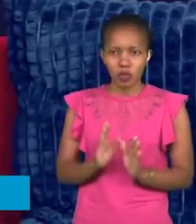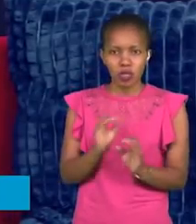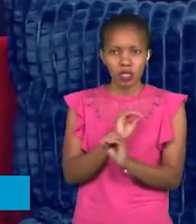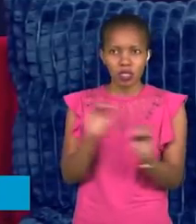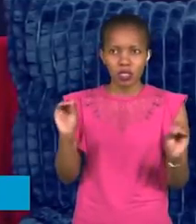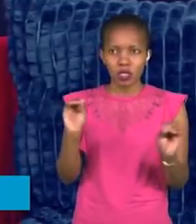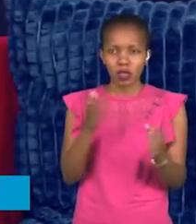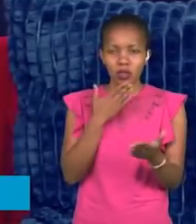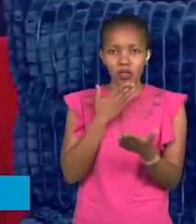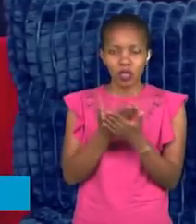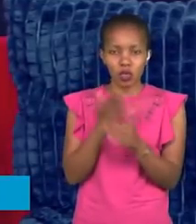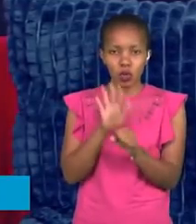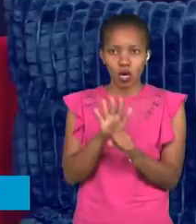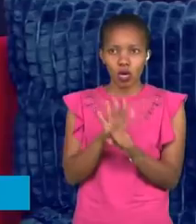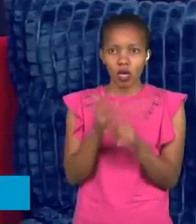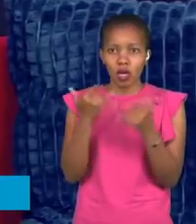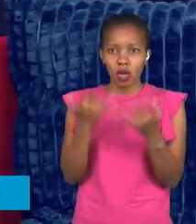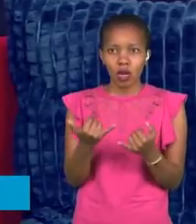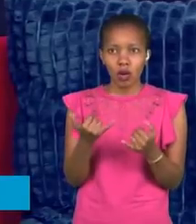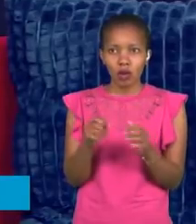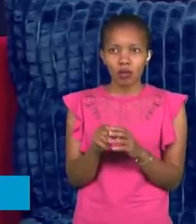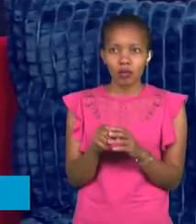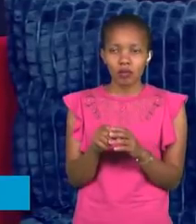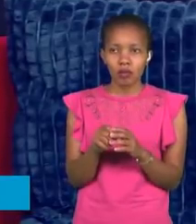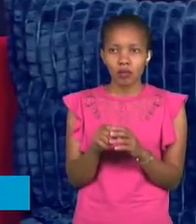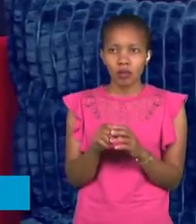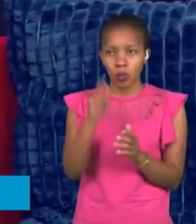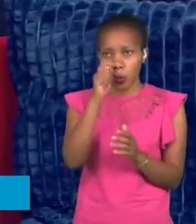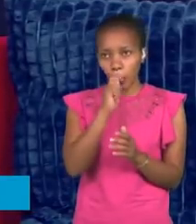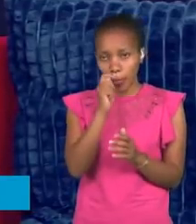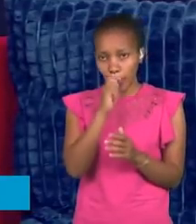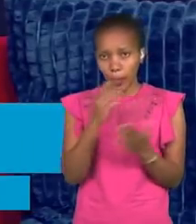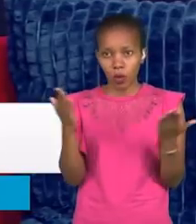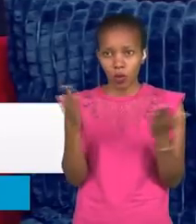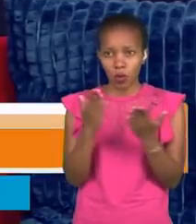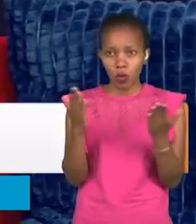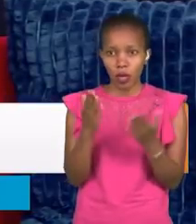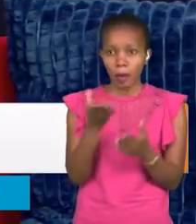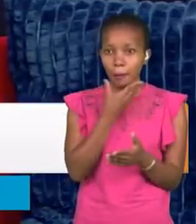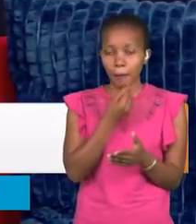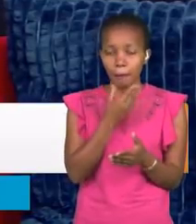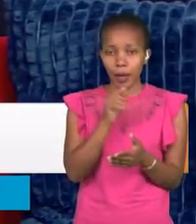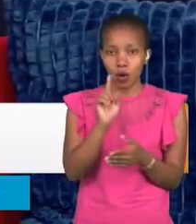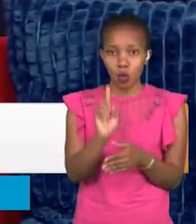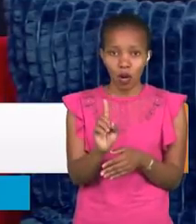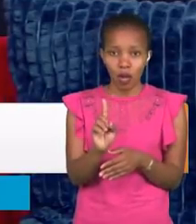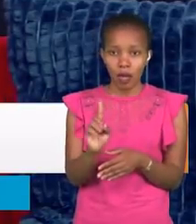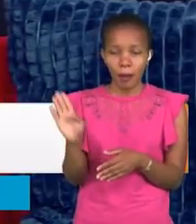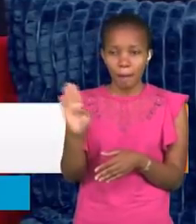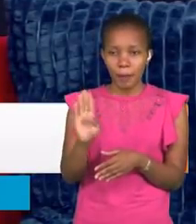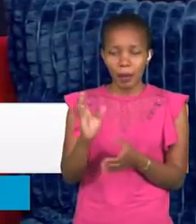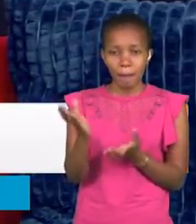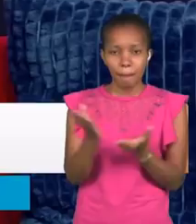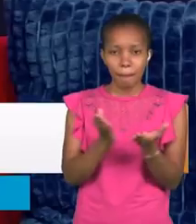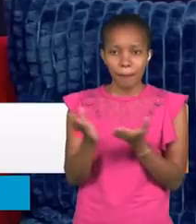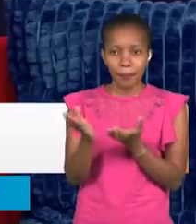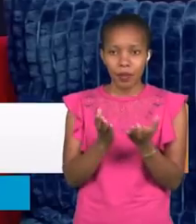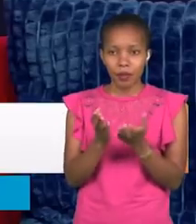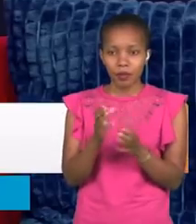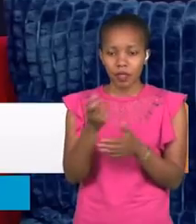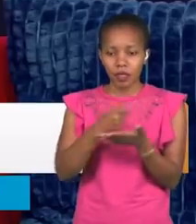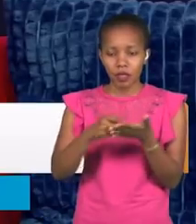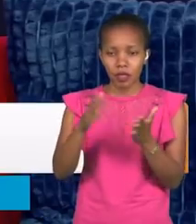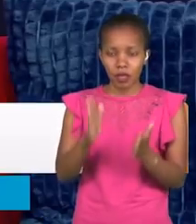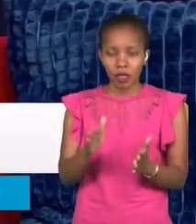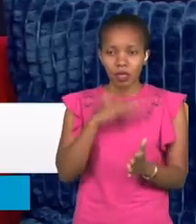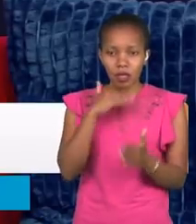tomorrow. Thank you for having me. Of course, right now, yes, want to traverse to Tanzania, where Reginald Abraham Mengi, a Tanzanian billionaire, businessman and an author, died at the age